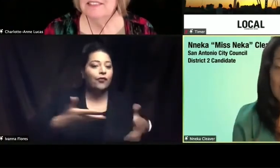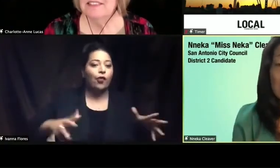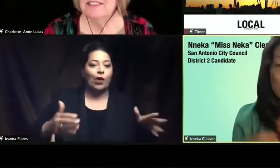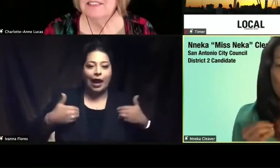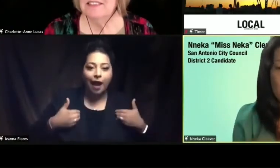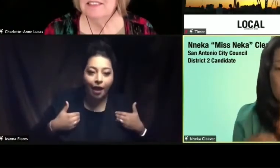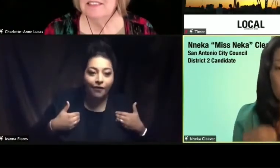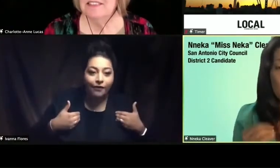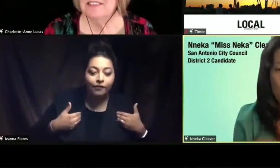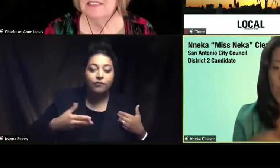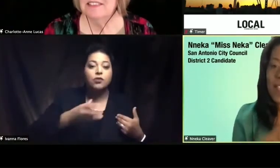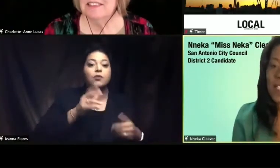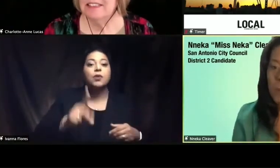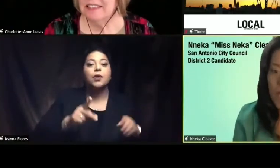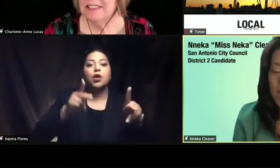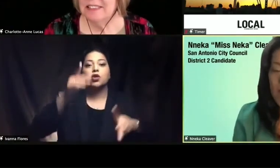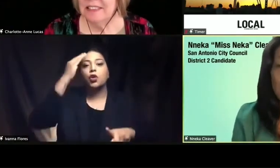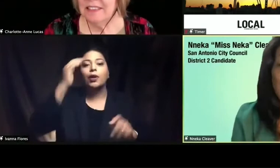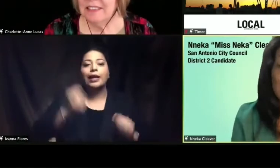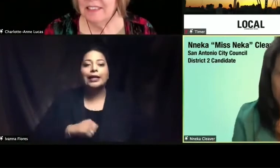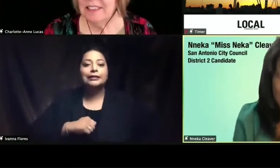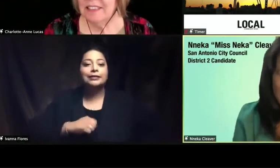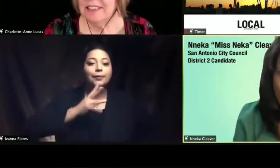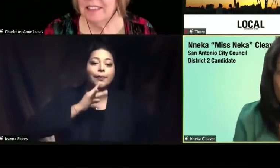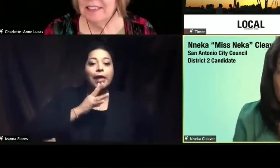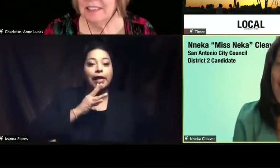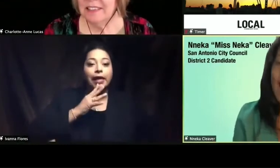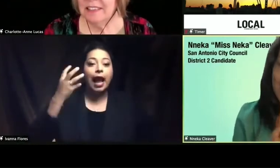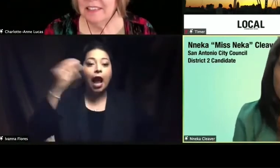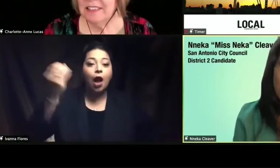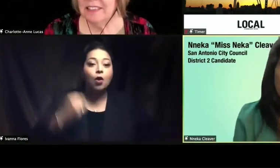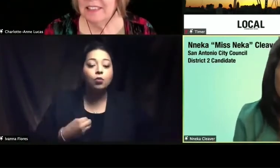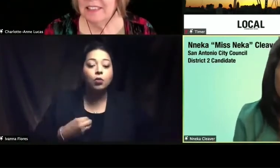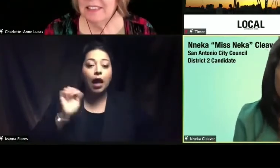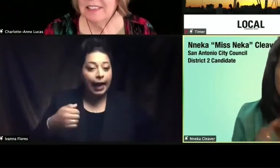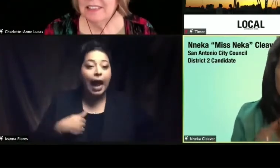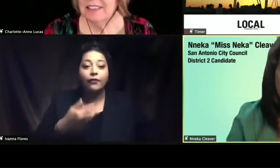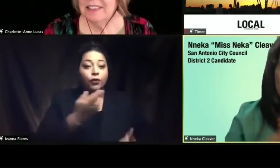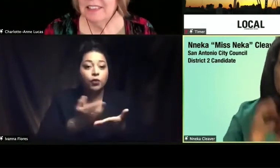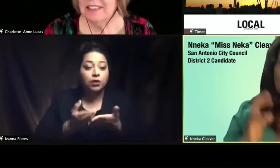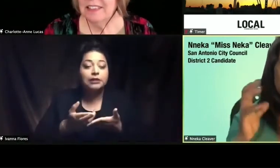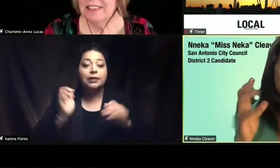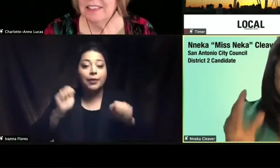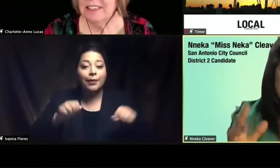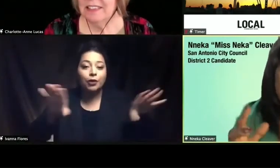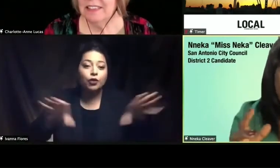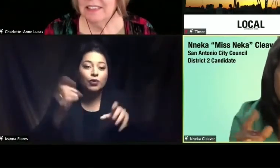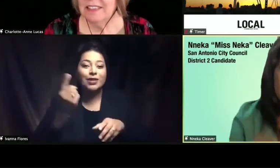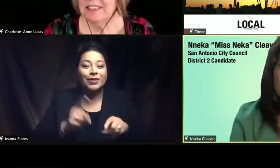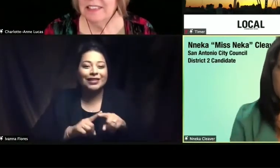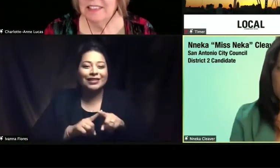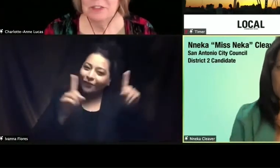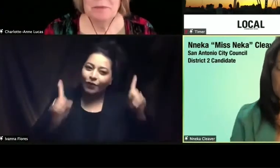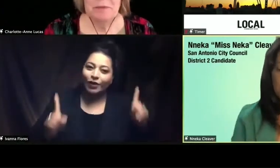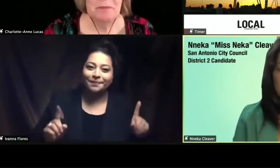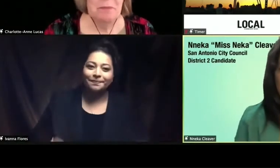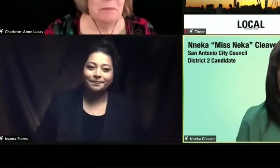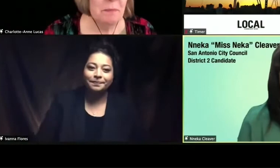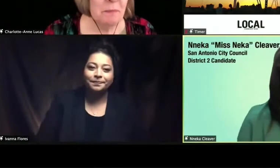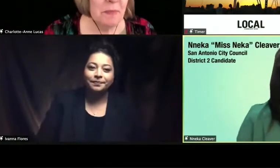city so people know they can speak out, and they have the resources to be able to do something different.